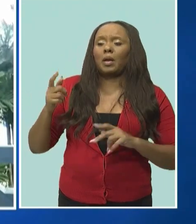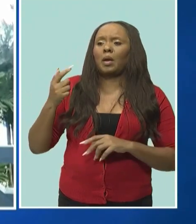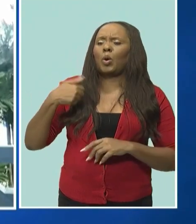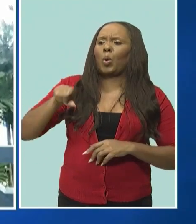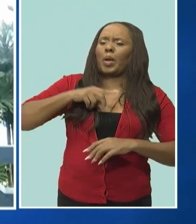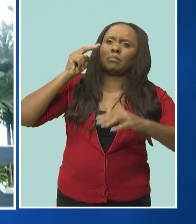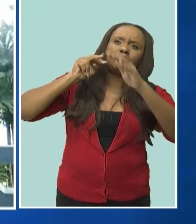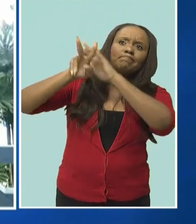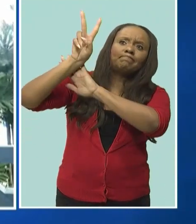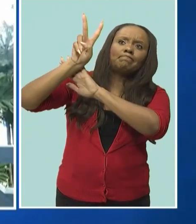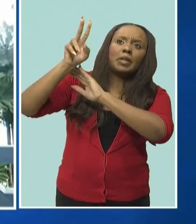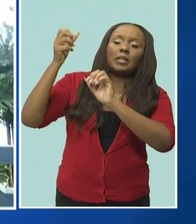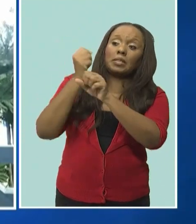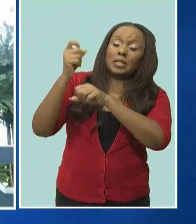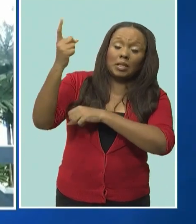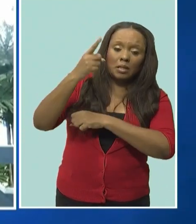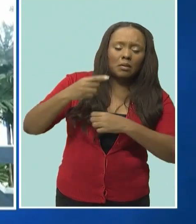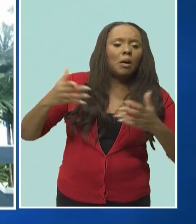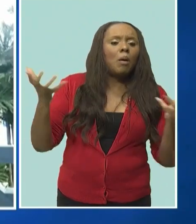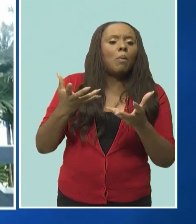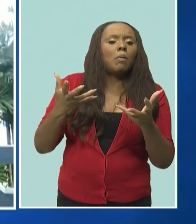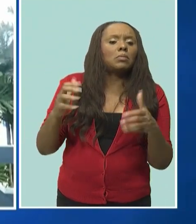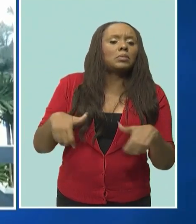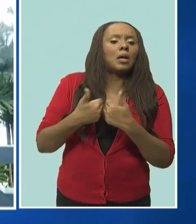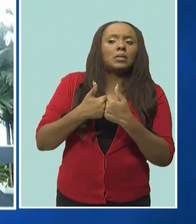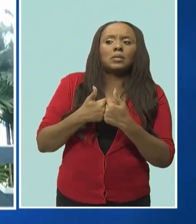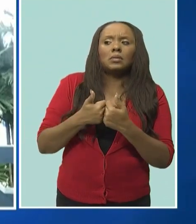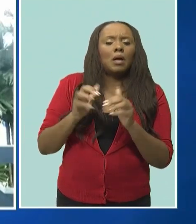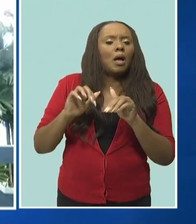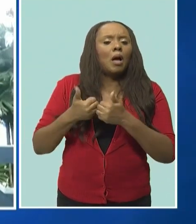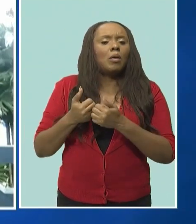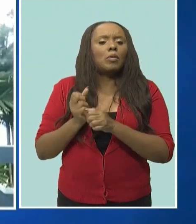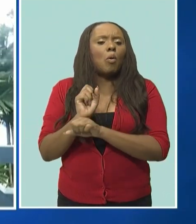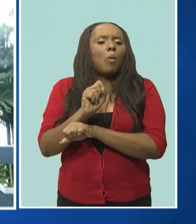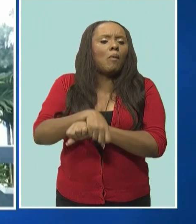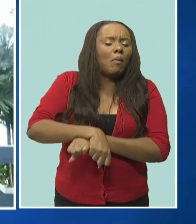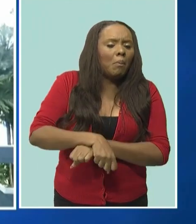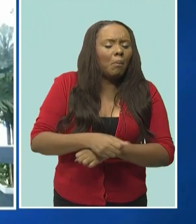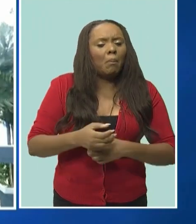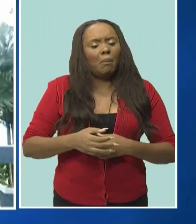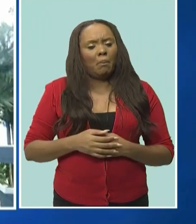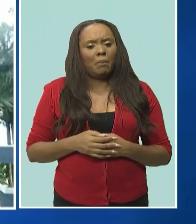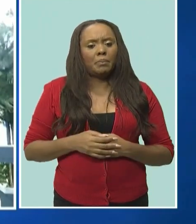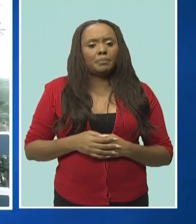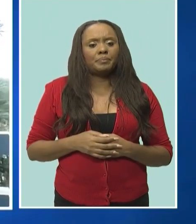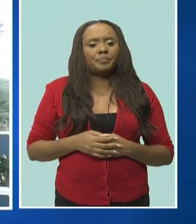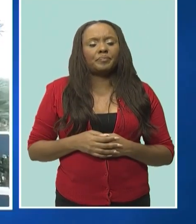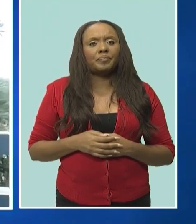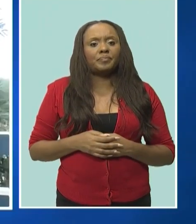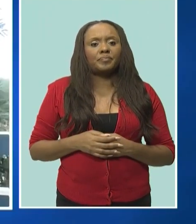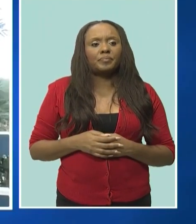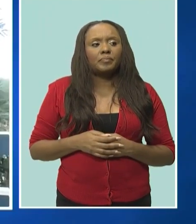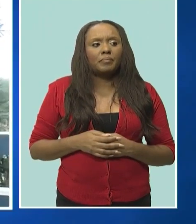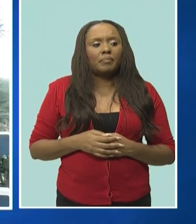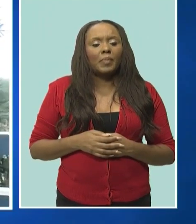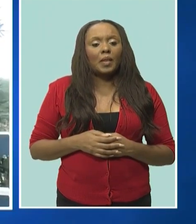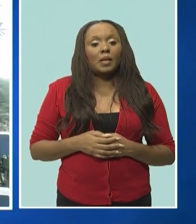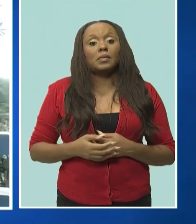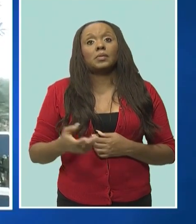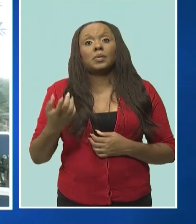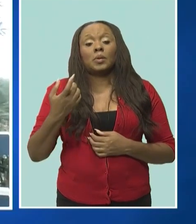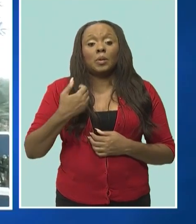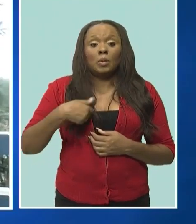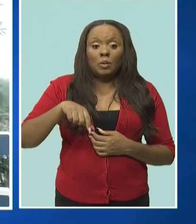major challenges you've identified and how do you intend to overcome them? Well, I think, as I mentioned just now, I think we're still in a